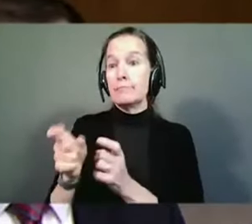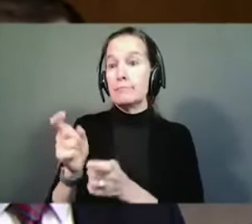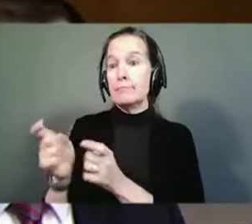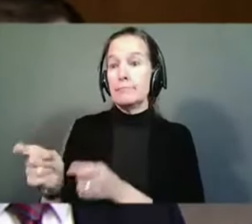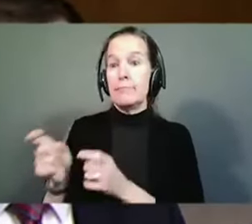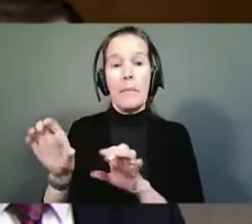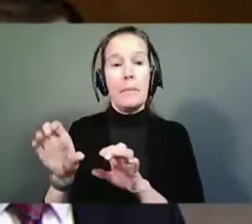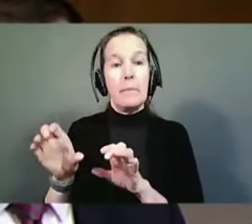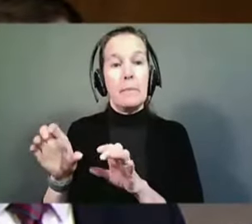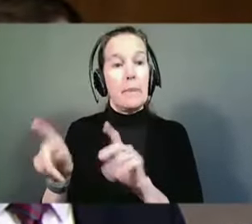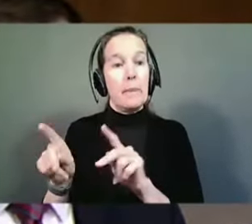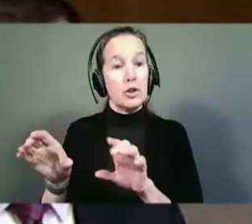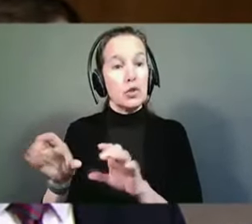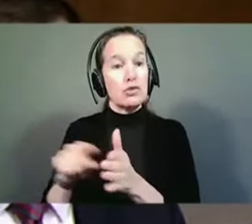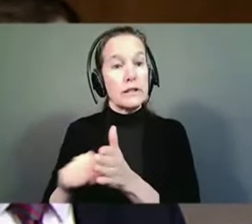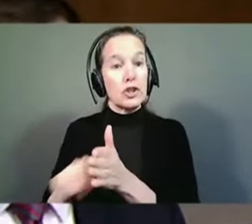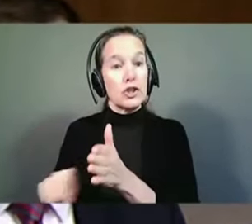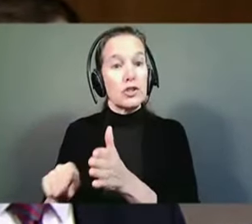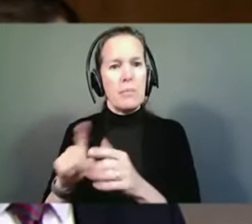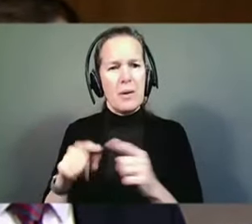have a good grasp of what they're doing.